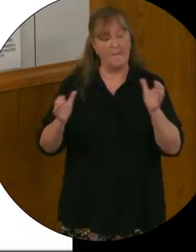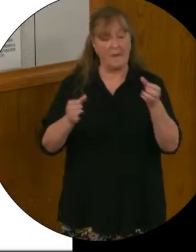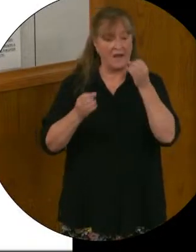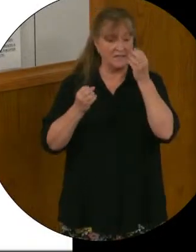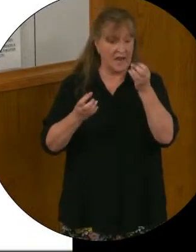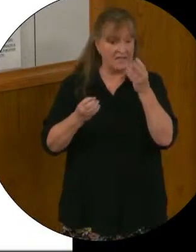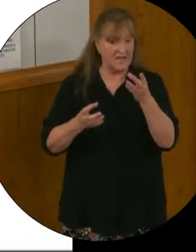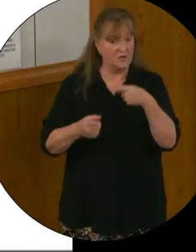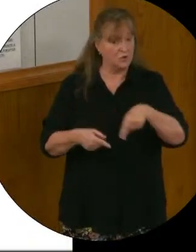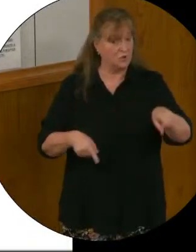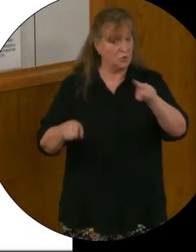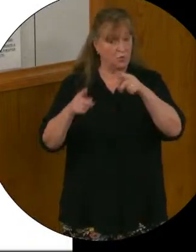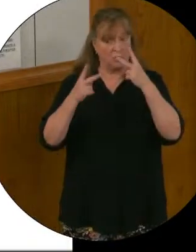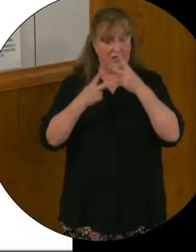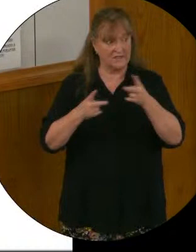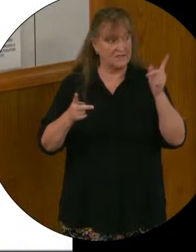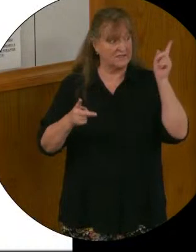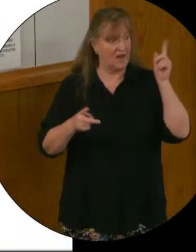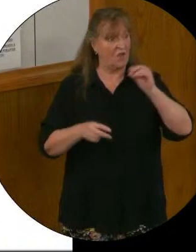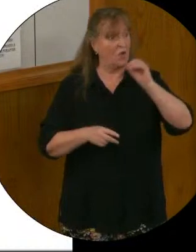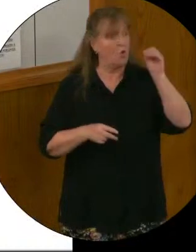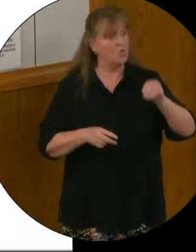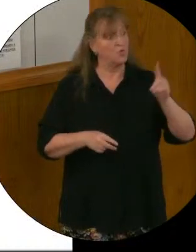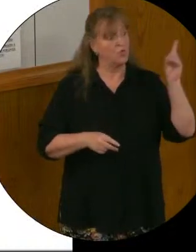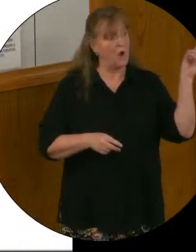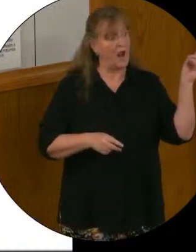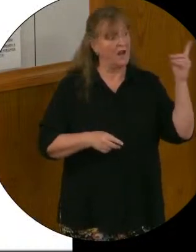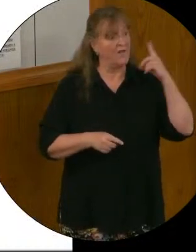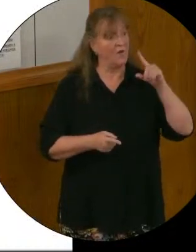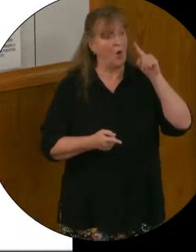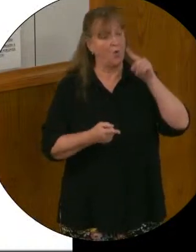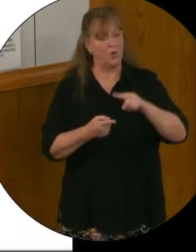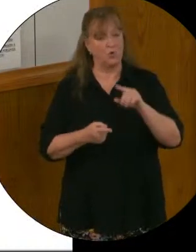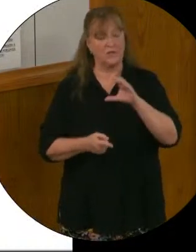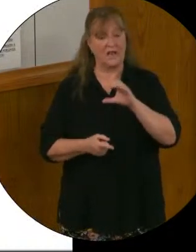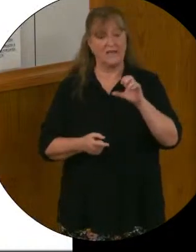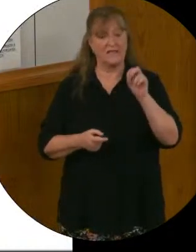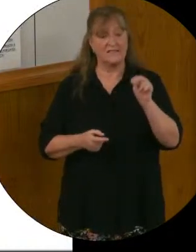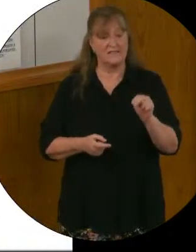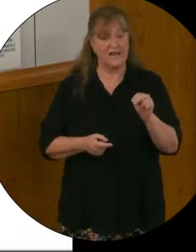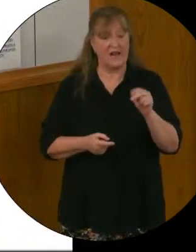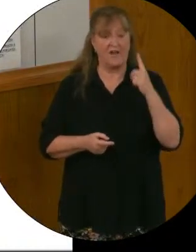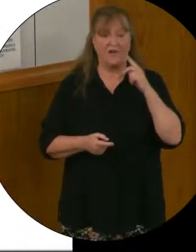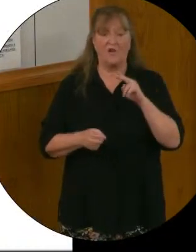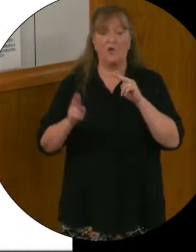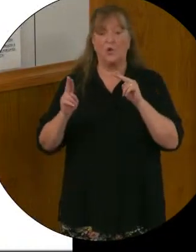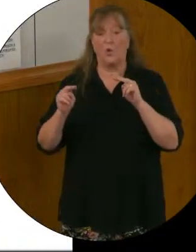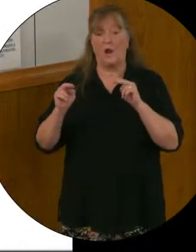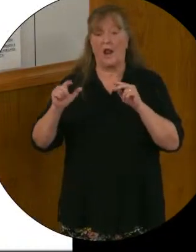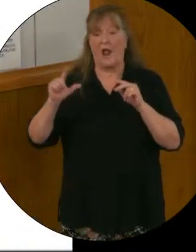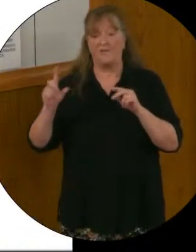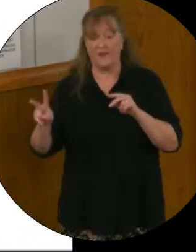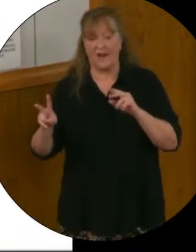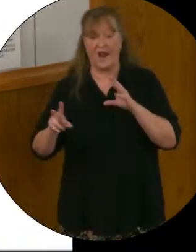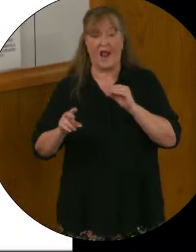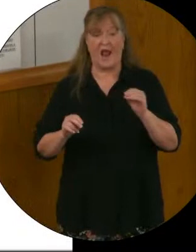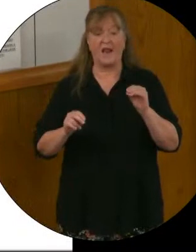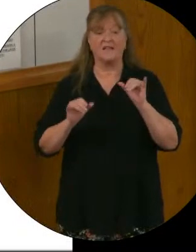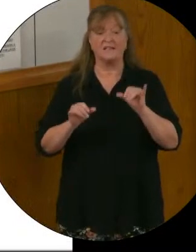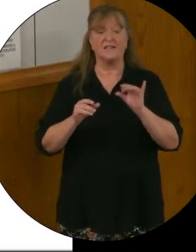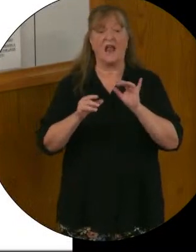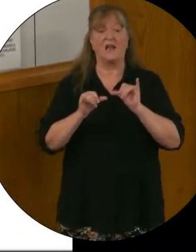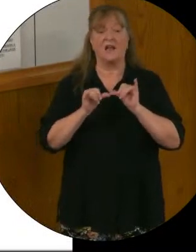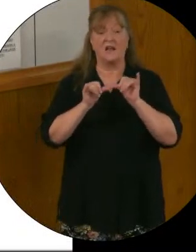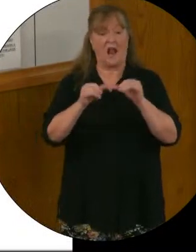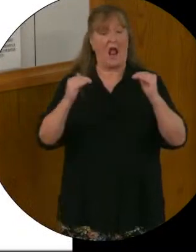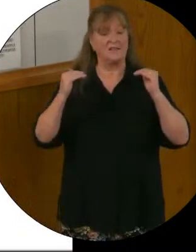You'll see the rate was reducing at CSN, growing at UNLV, and staying relatively